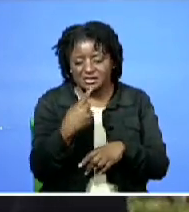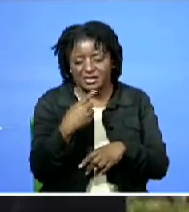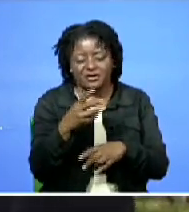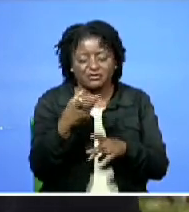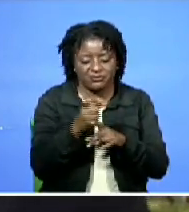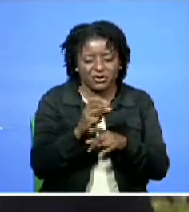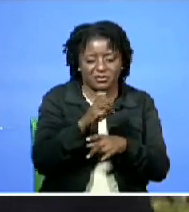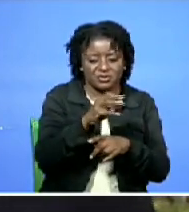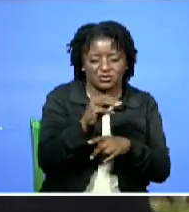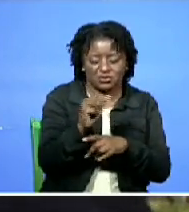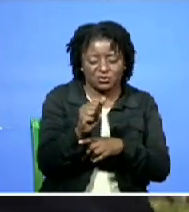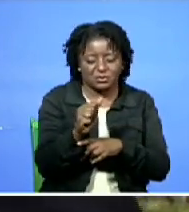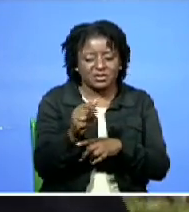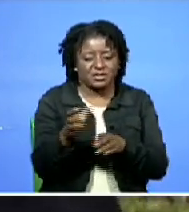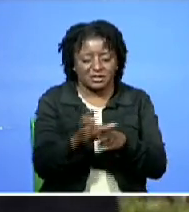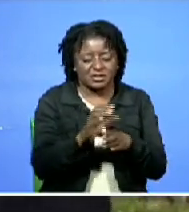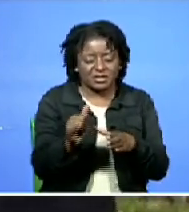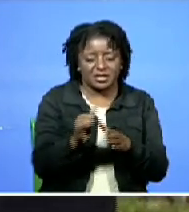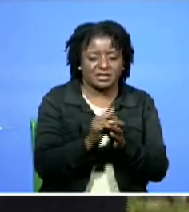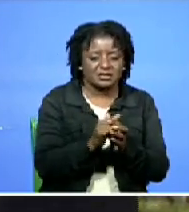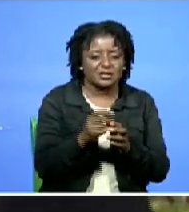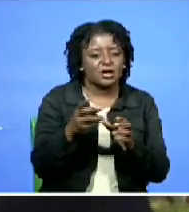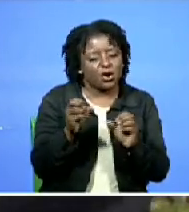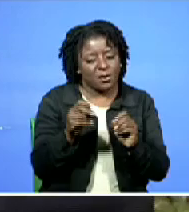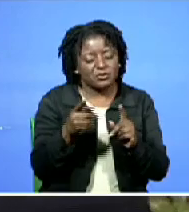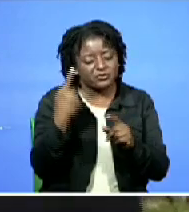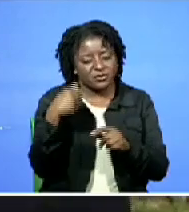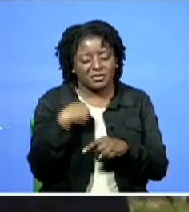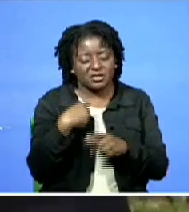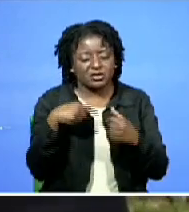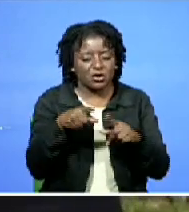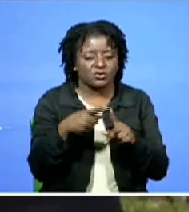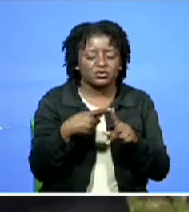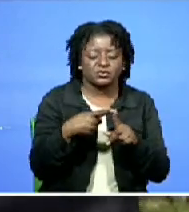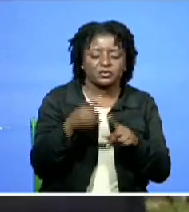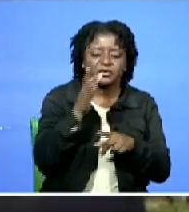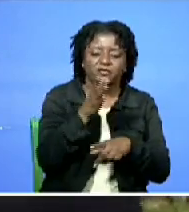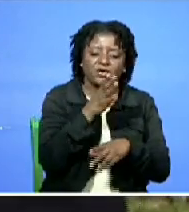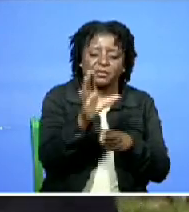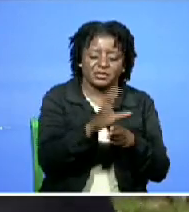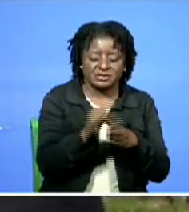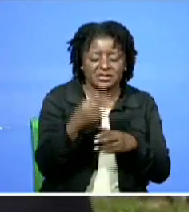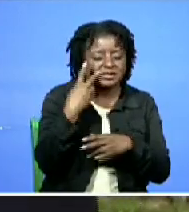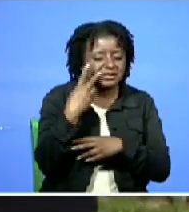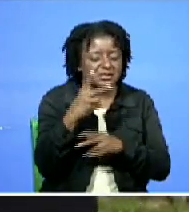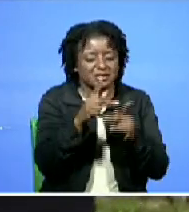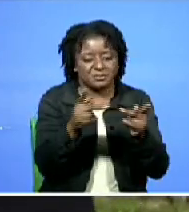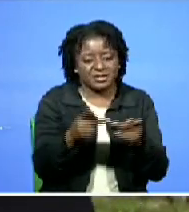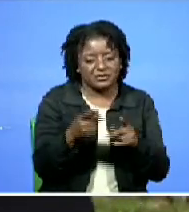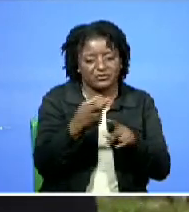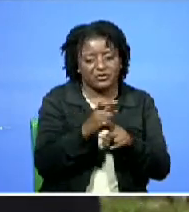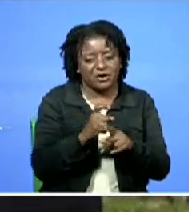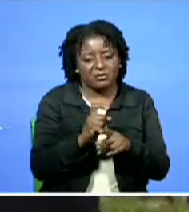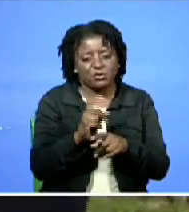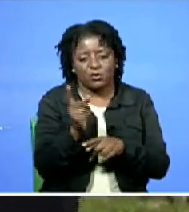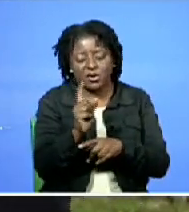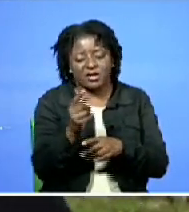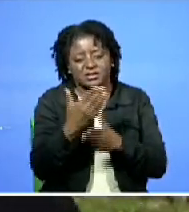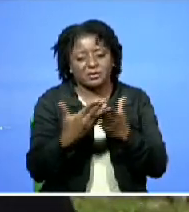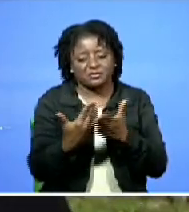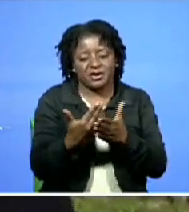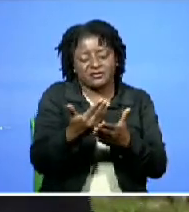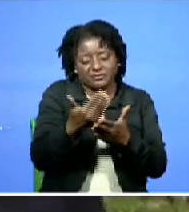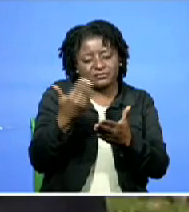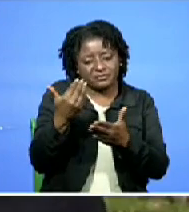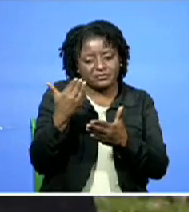great-grandmother was a Nixon from Farmersky, so it's going to be an opportunity for me to go to Farmersky and see the place from where at least some of my